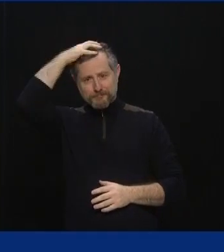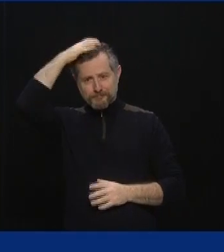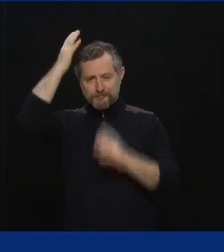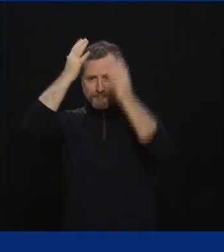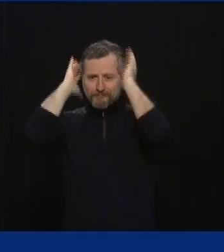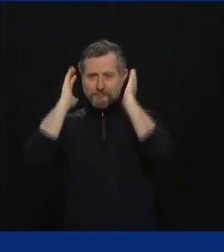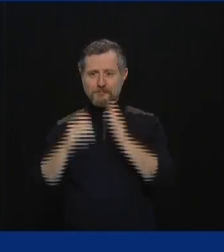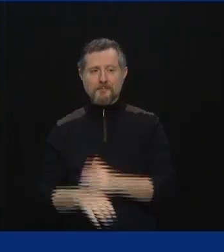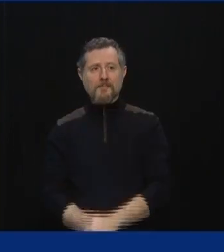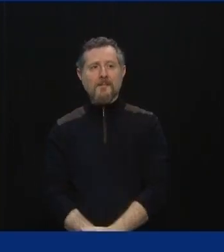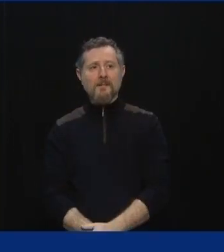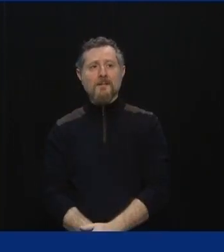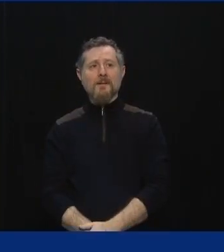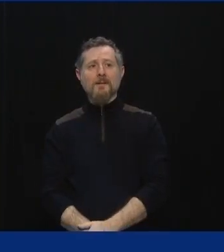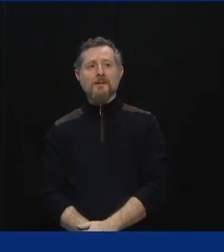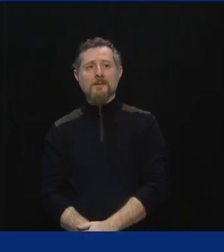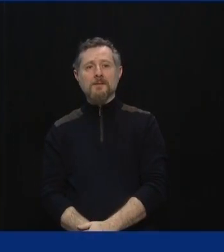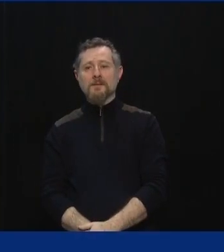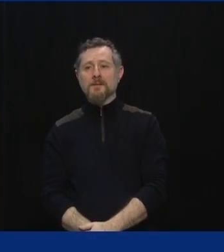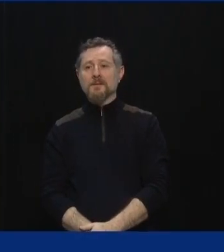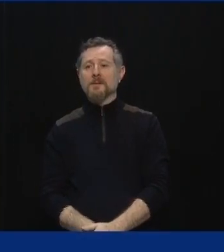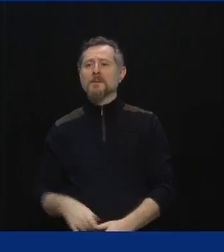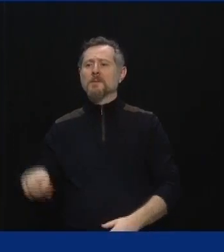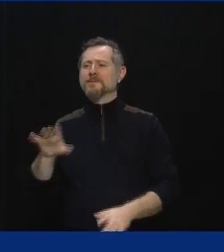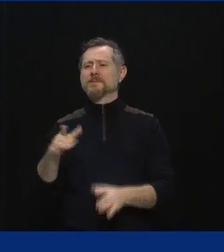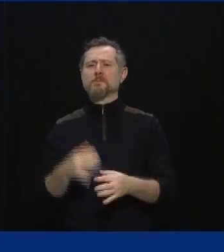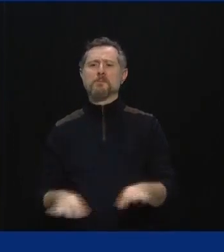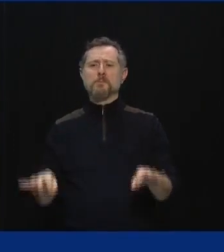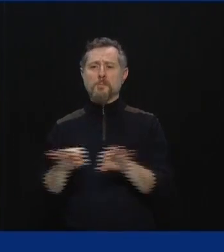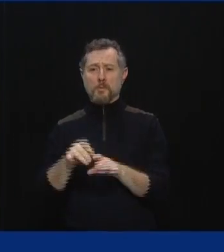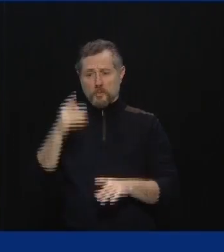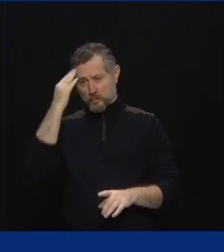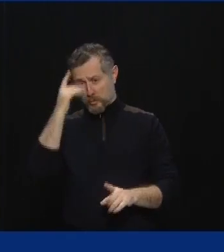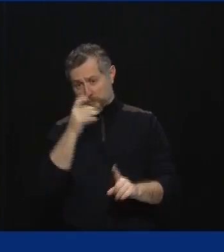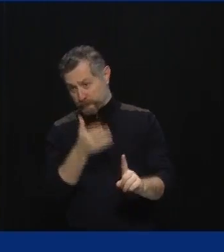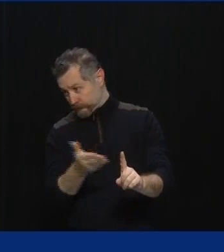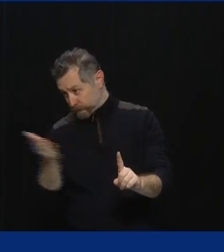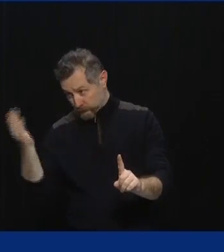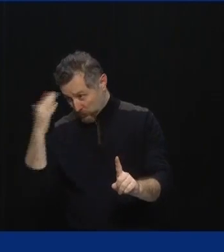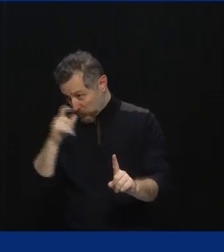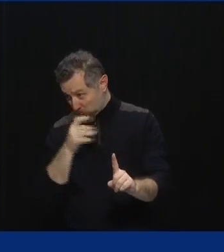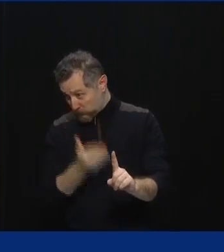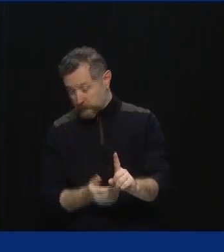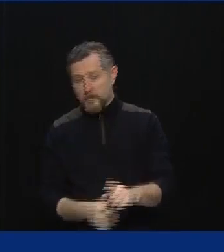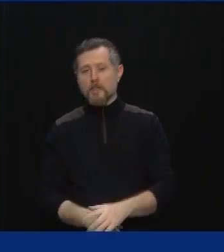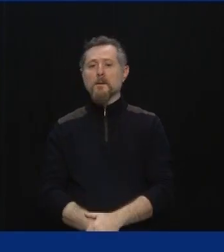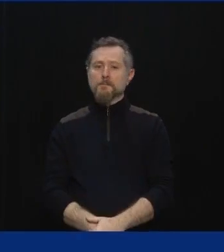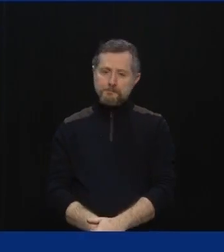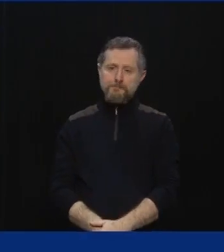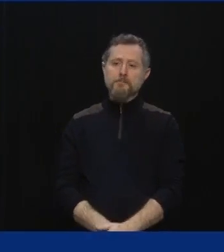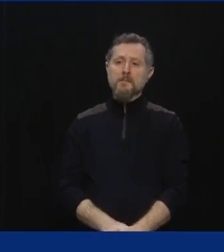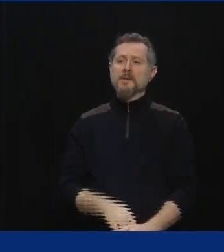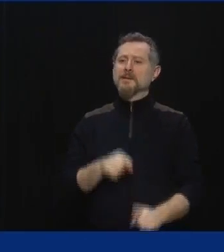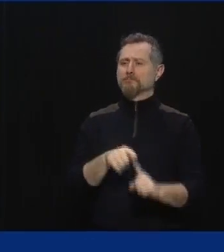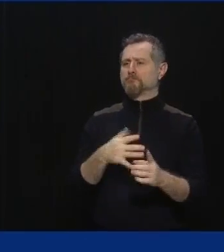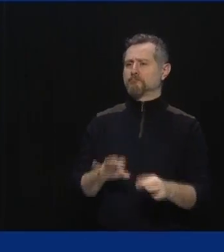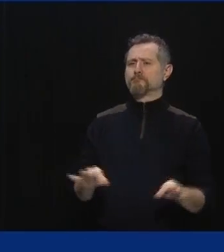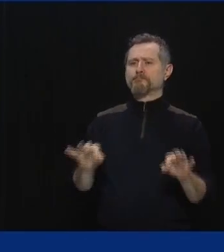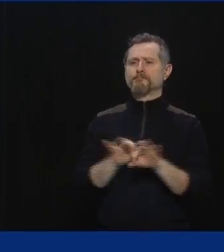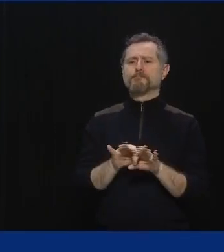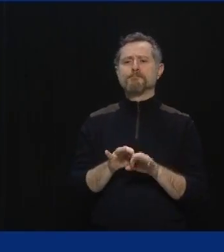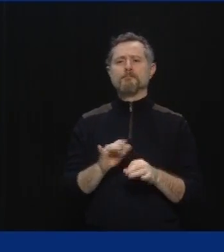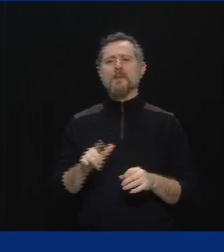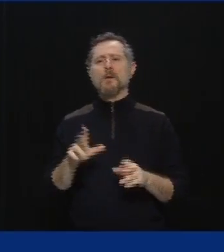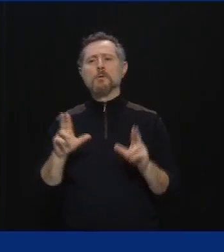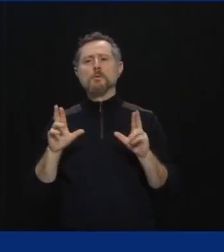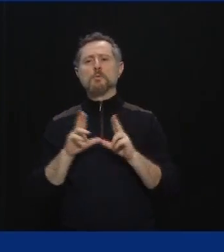In fact, he was very instrumental. I don't know if people know this, with one of the labor unions, DC-37, when I first